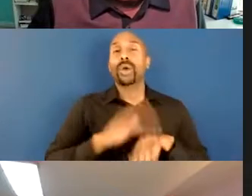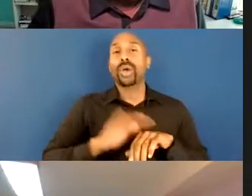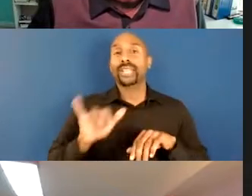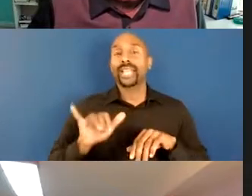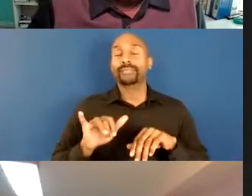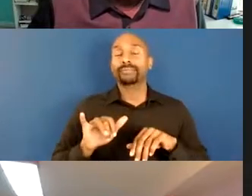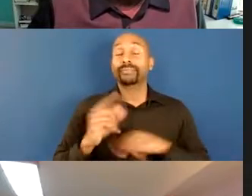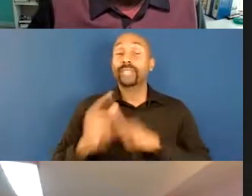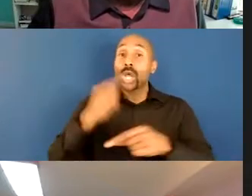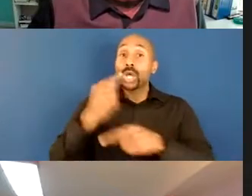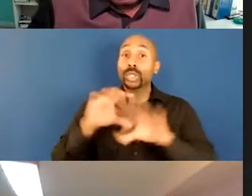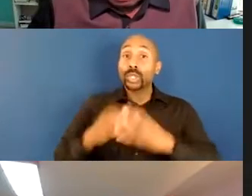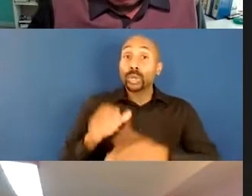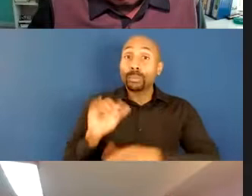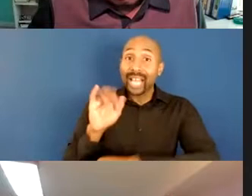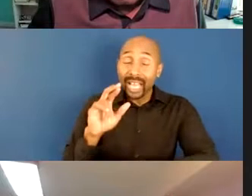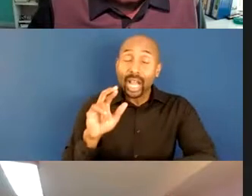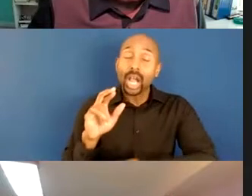displace, not to add to,